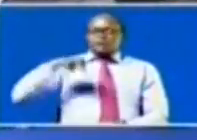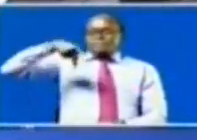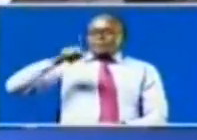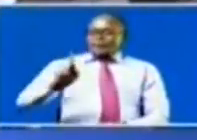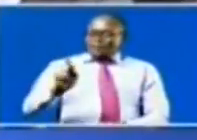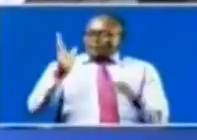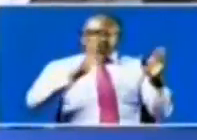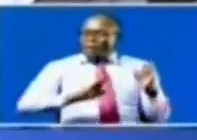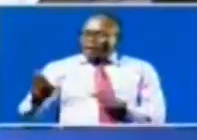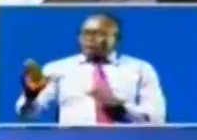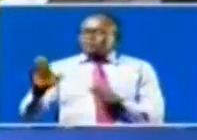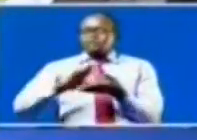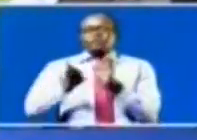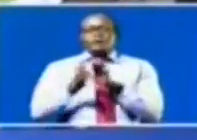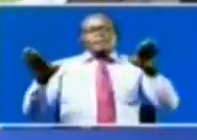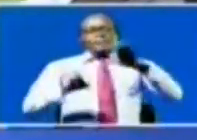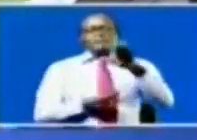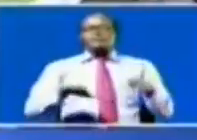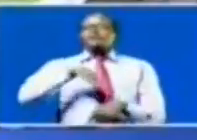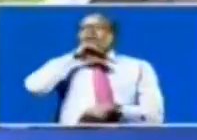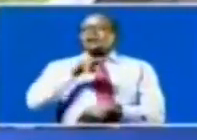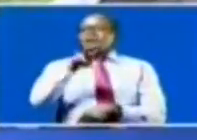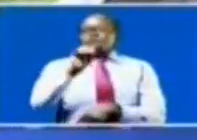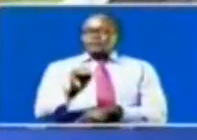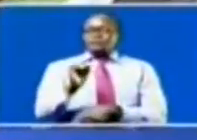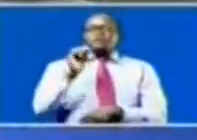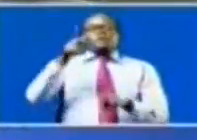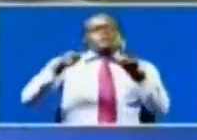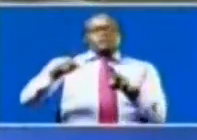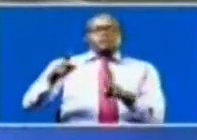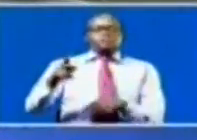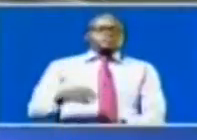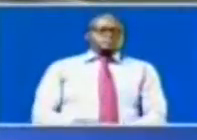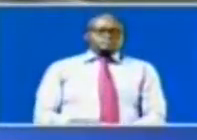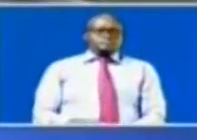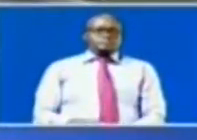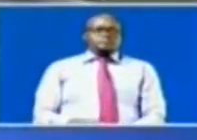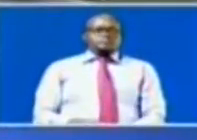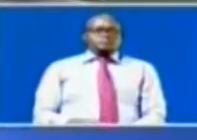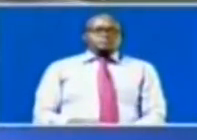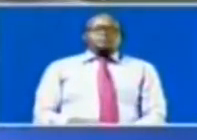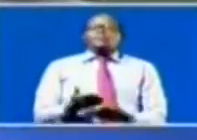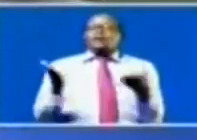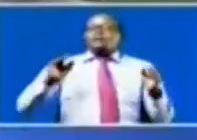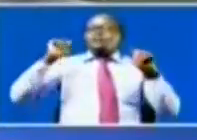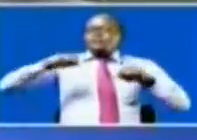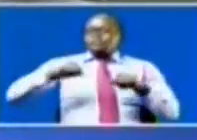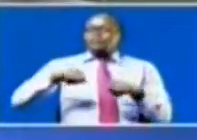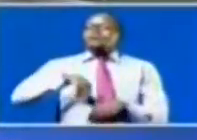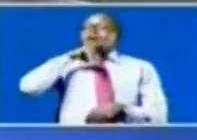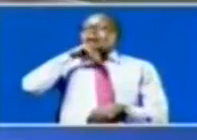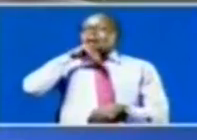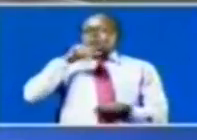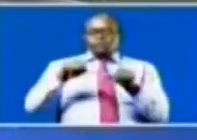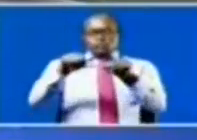Kenneth be warming up to deputize Raila Odinga in the 2022 polls? He needs Raila because there's every chance that Raila might exit